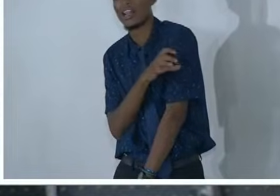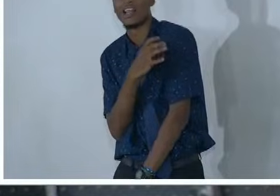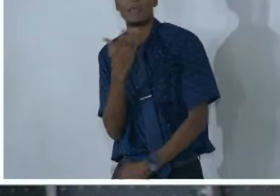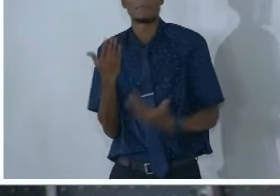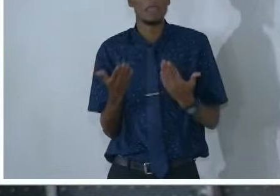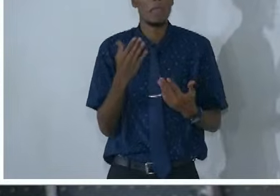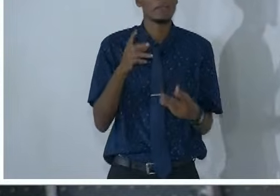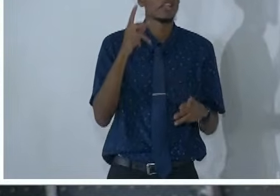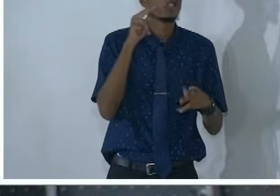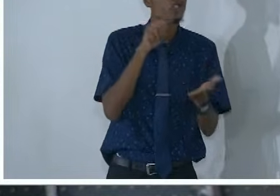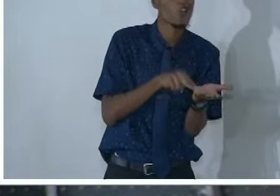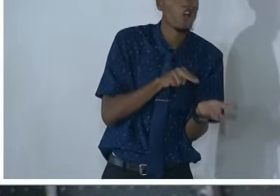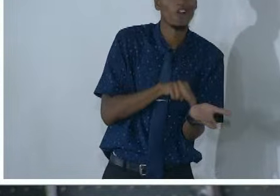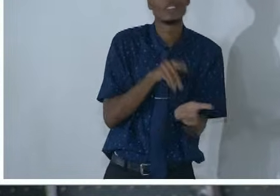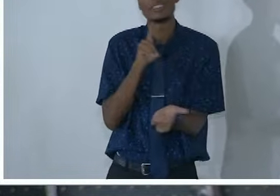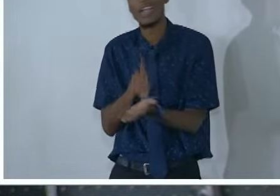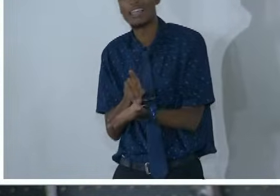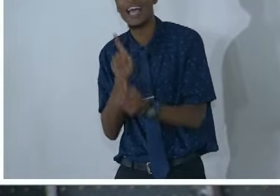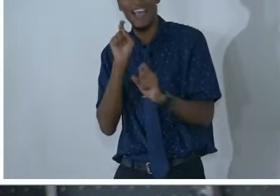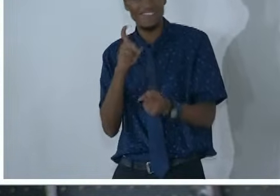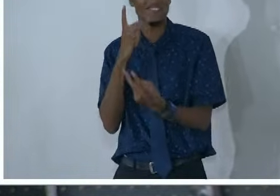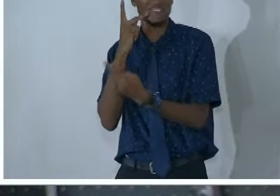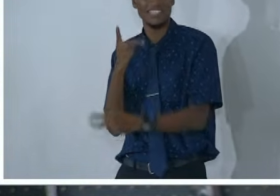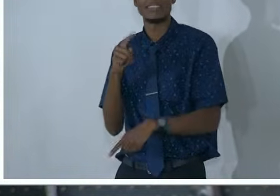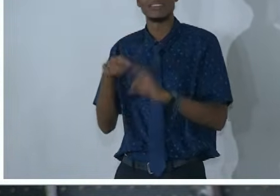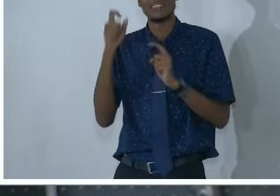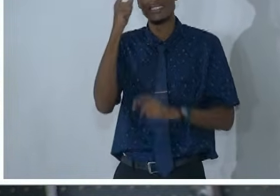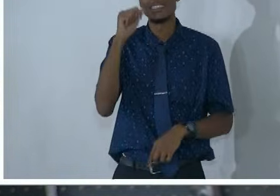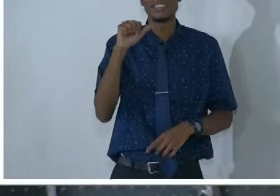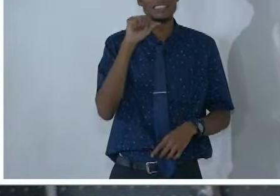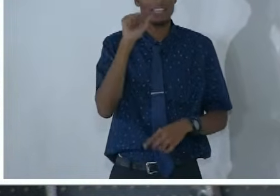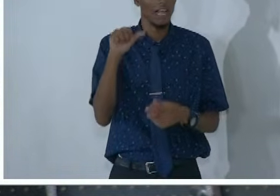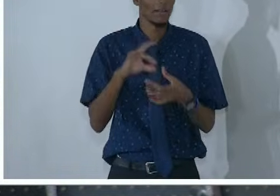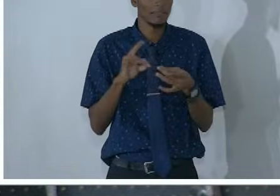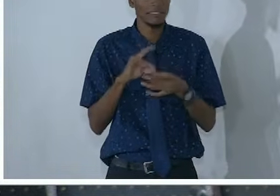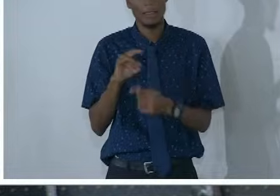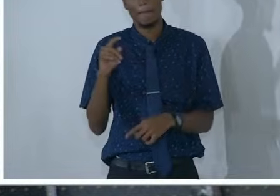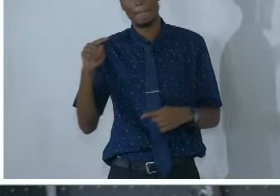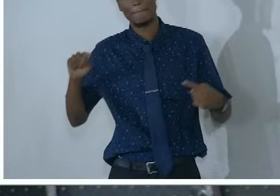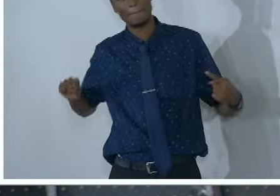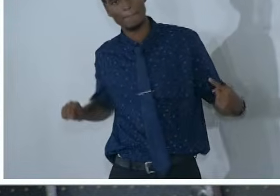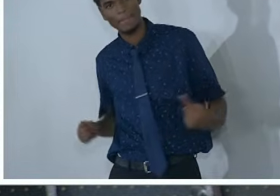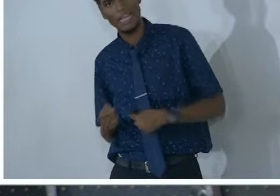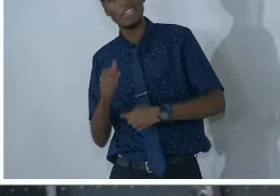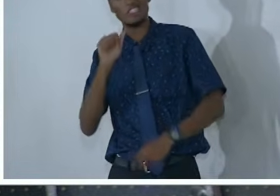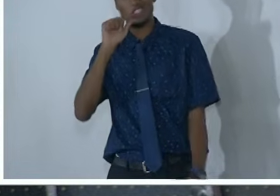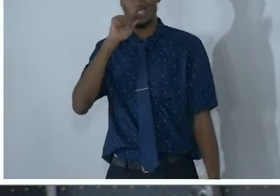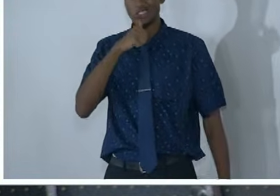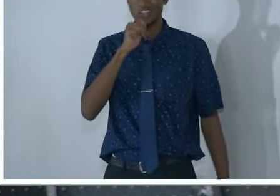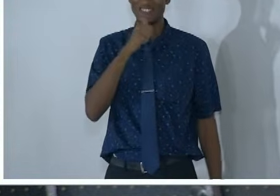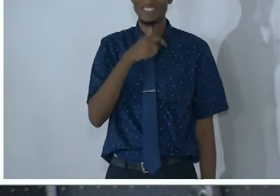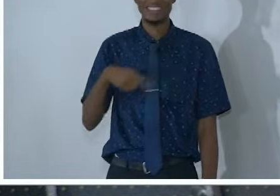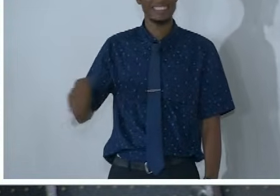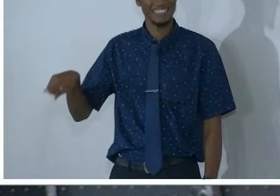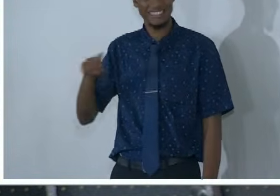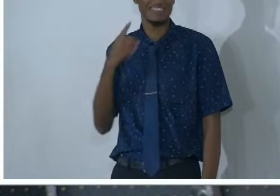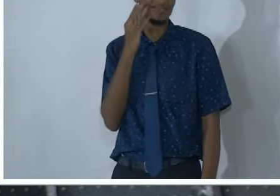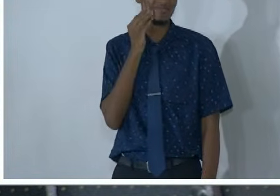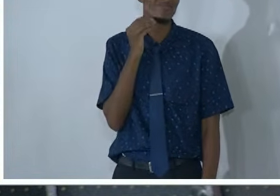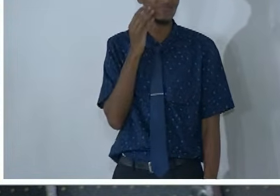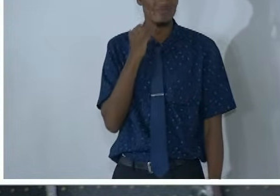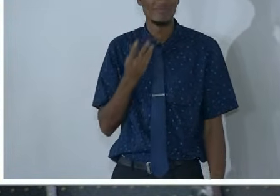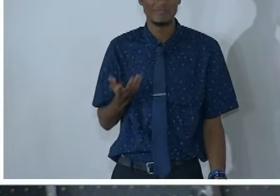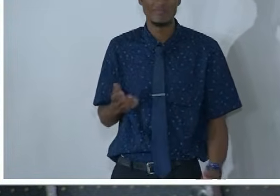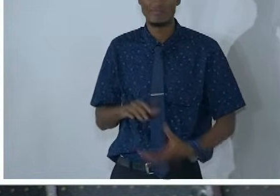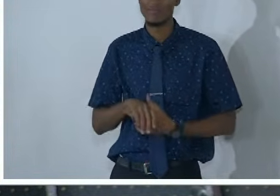or a nurse has to mete out, not to mention the pain and the suffering that those individuals, in this case, our women, have to